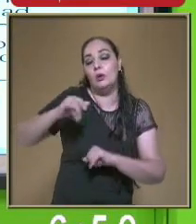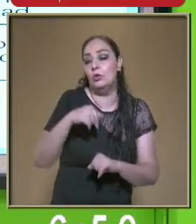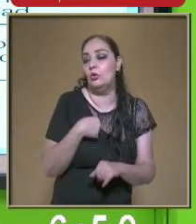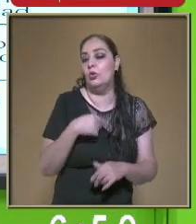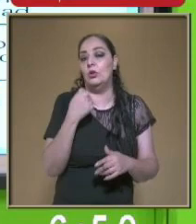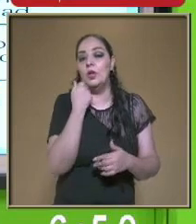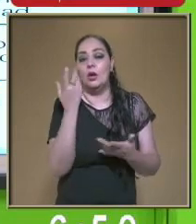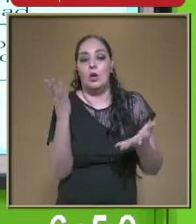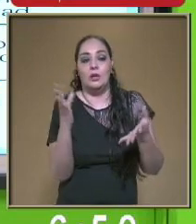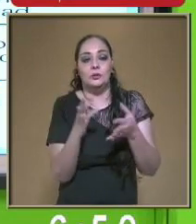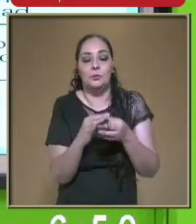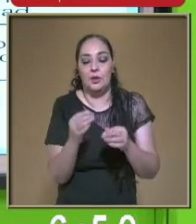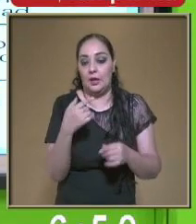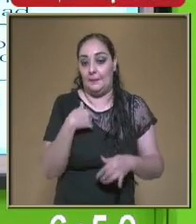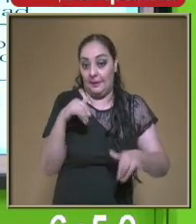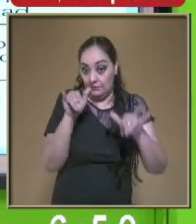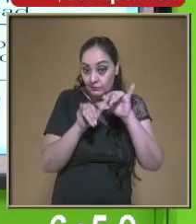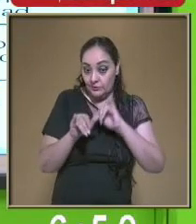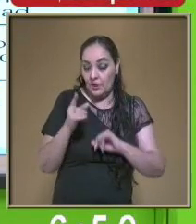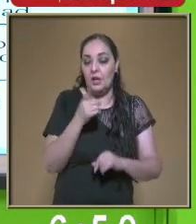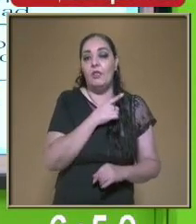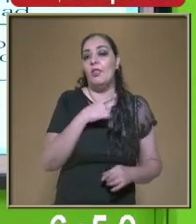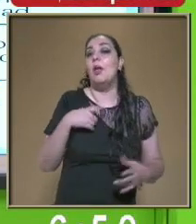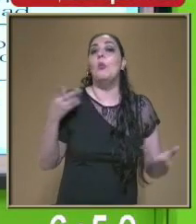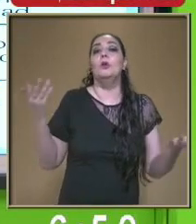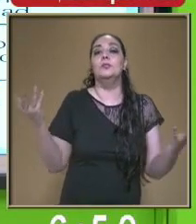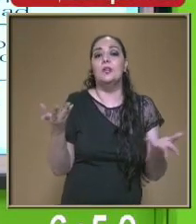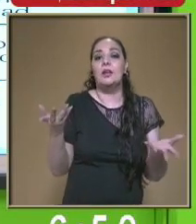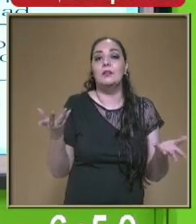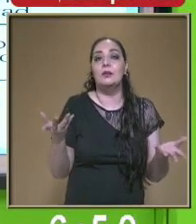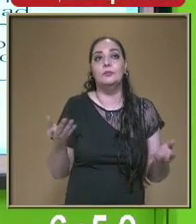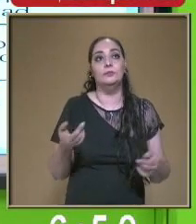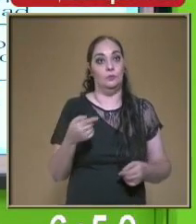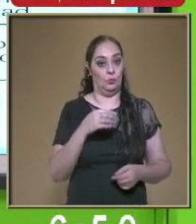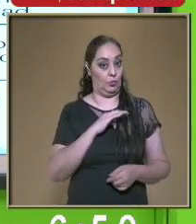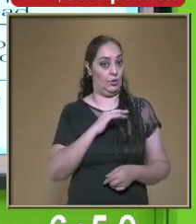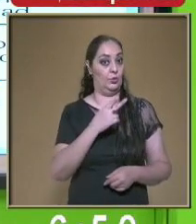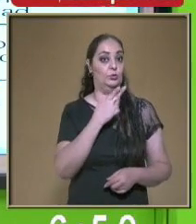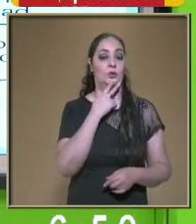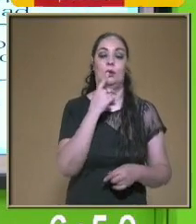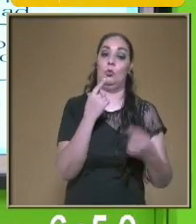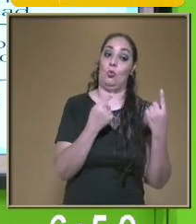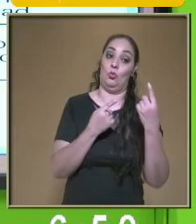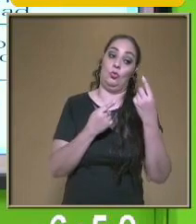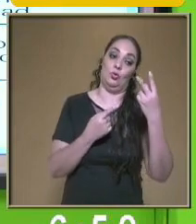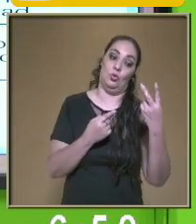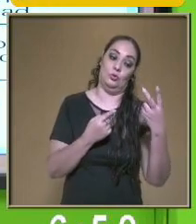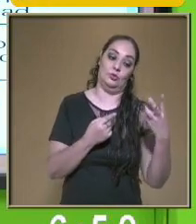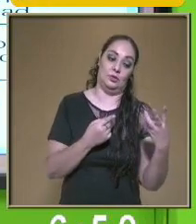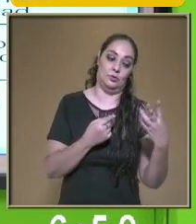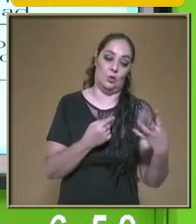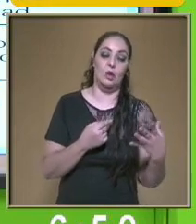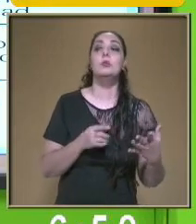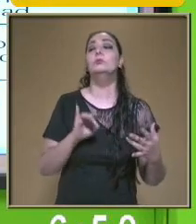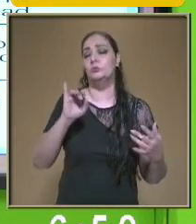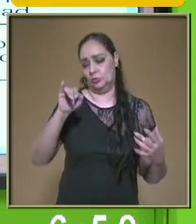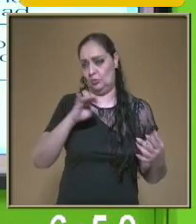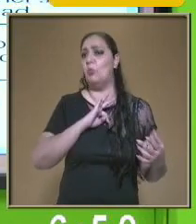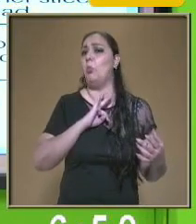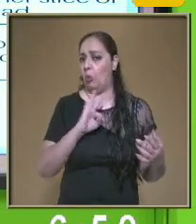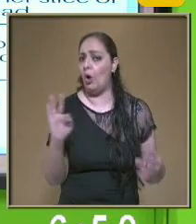my experiment, what should I do? Can I use the number 1, number 2, number 3? Yes, it is